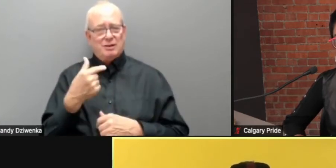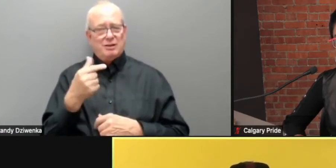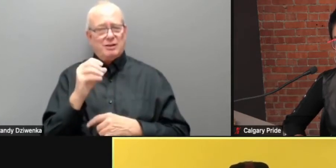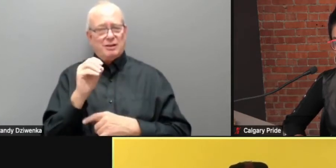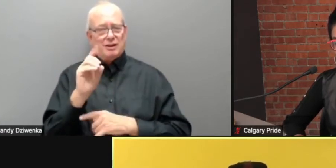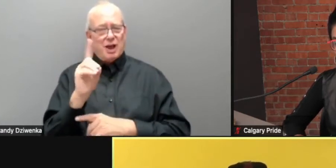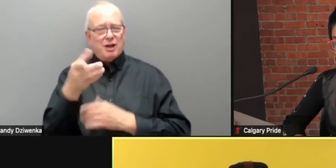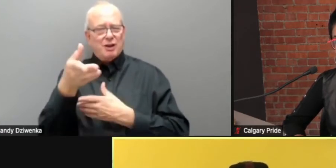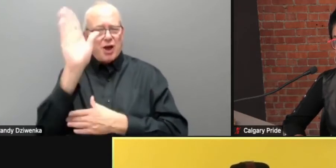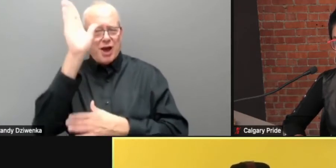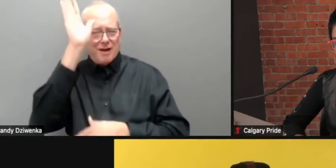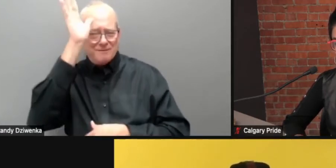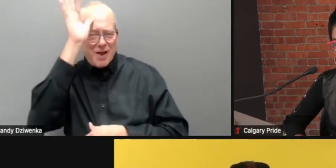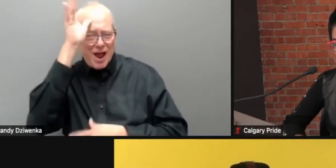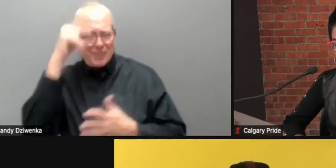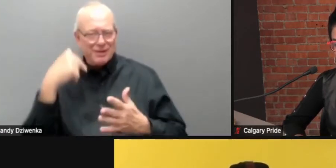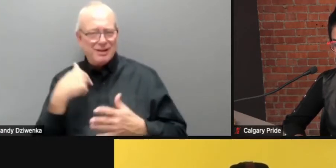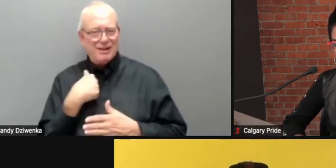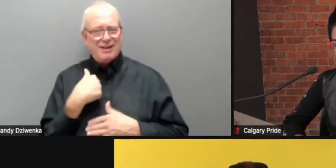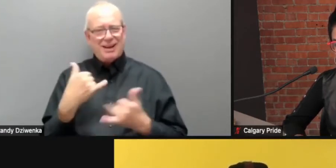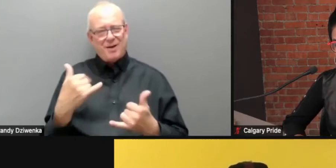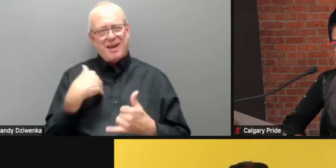I'm very proud of him, Deepak Kashyap.